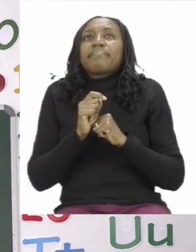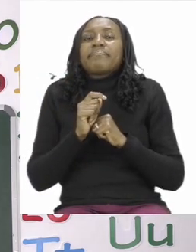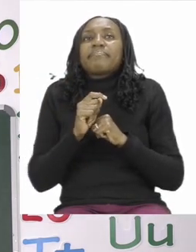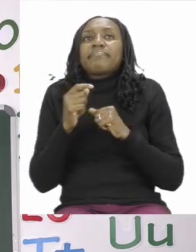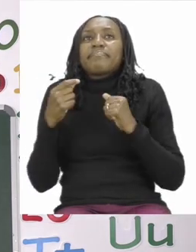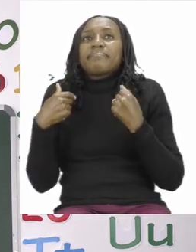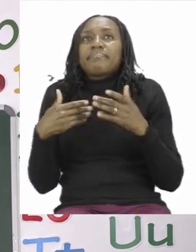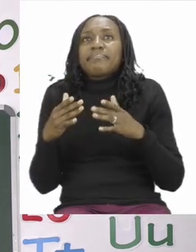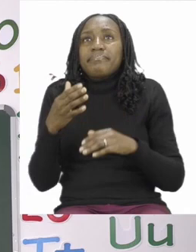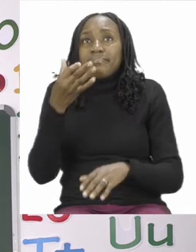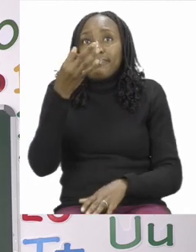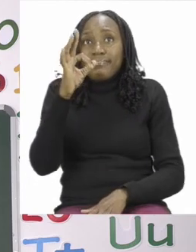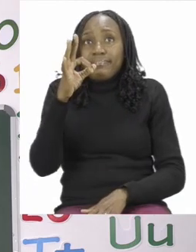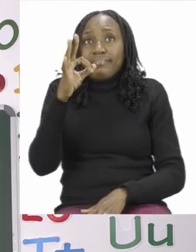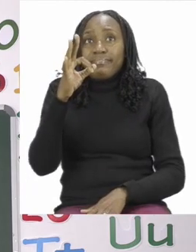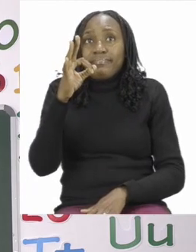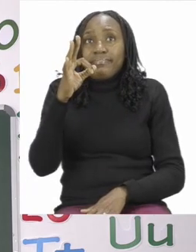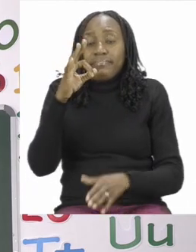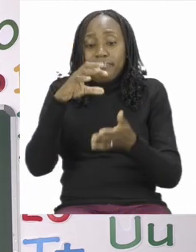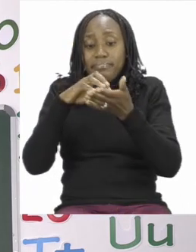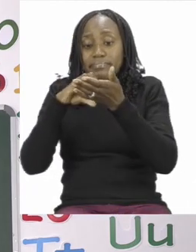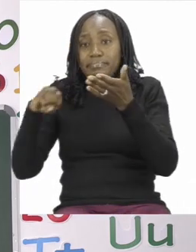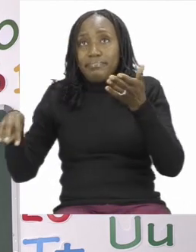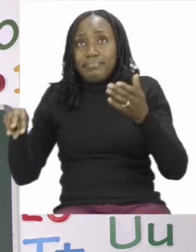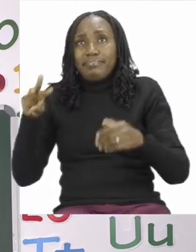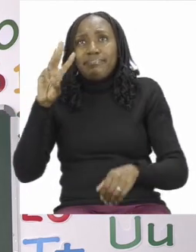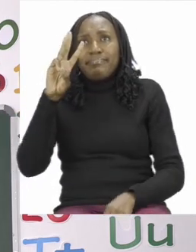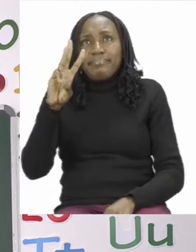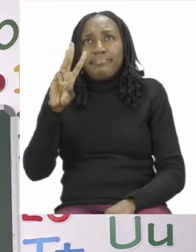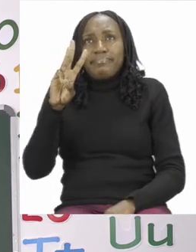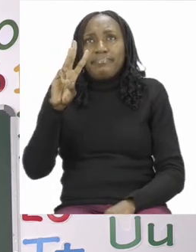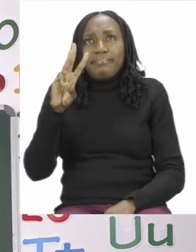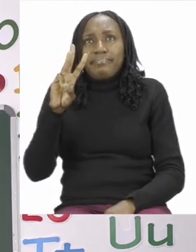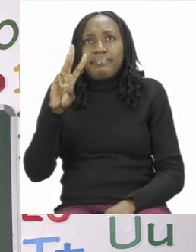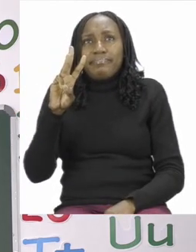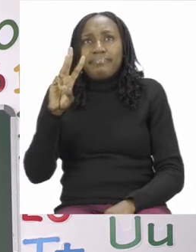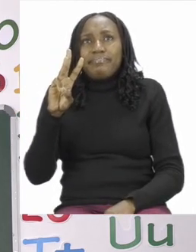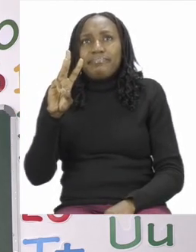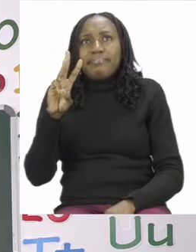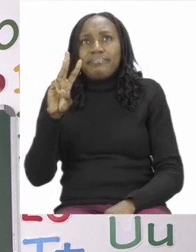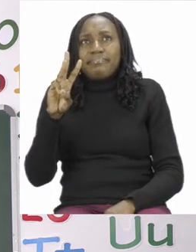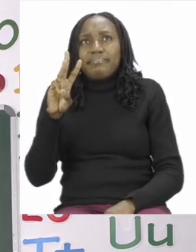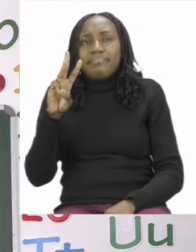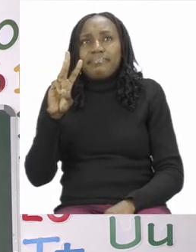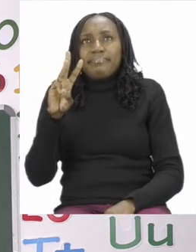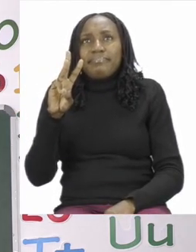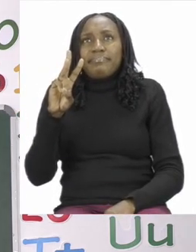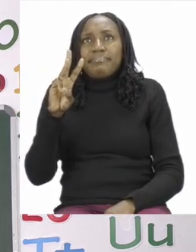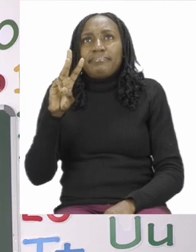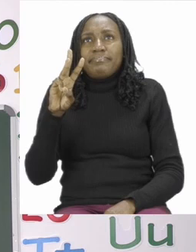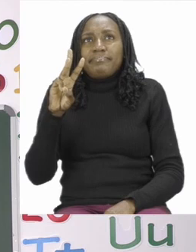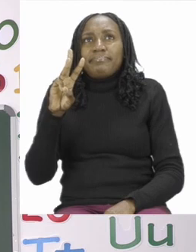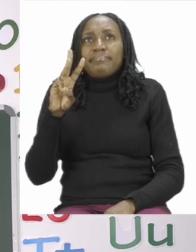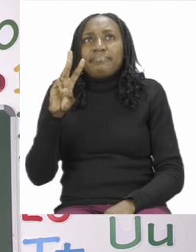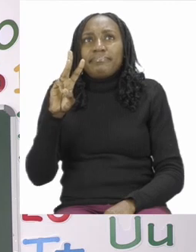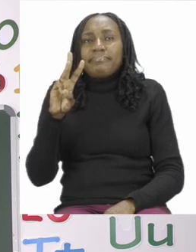saying 9 minus 3. Now to add or subtract, you